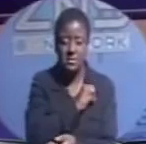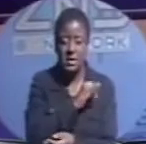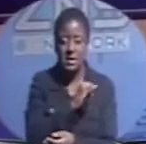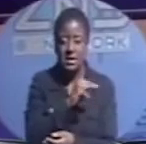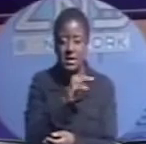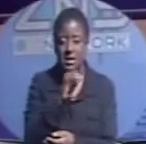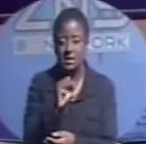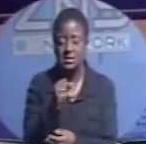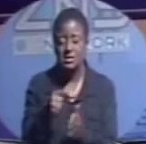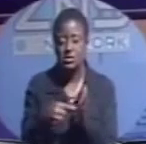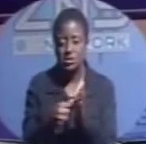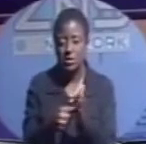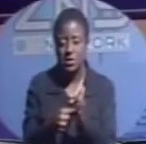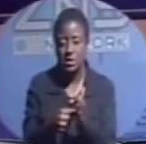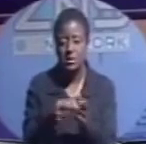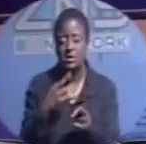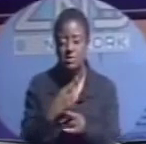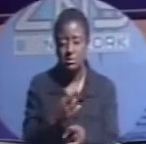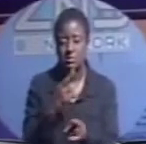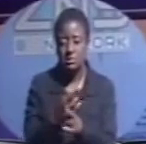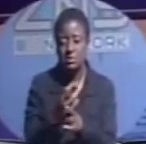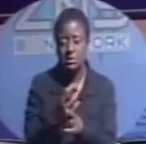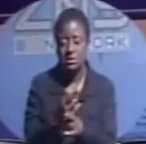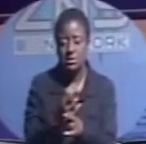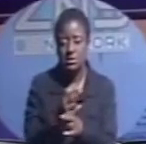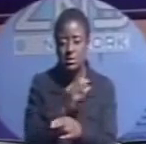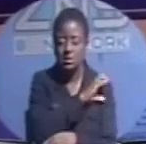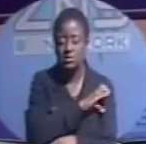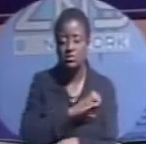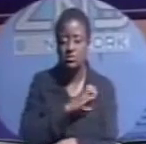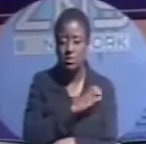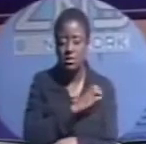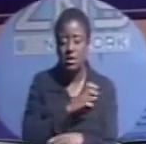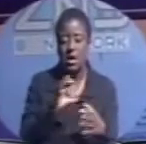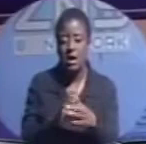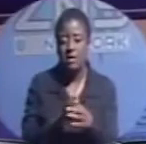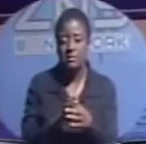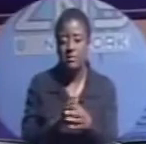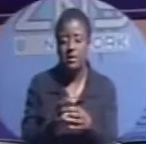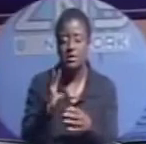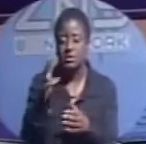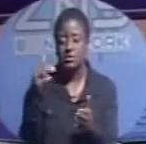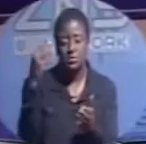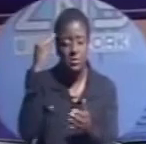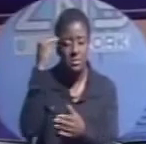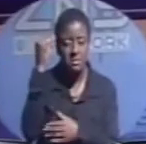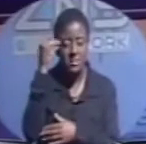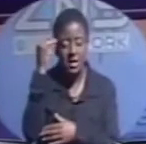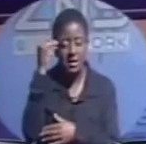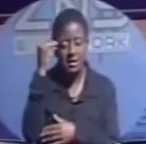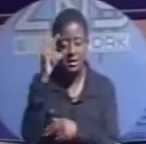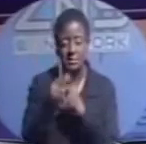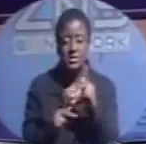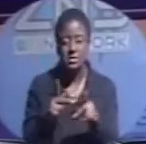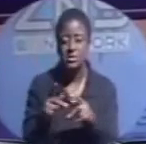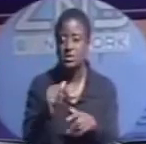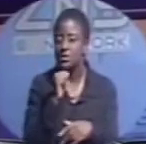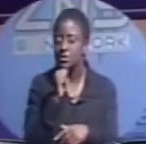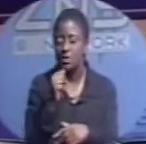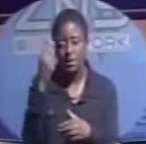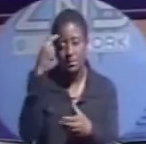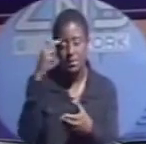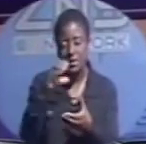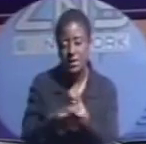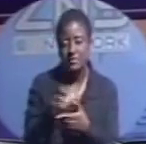the classic traits of a double-minded flip-flopper who does not believe his own words, end quote, but agreed with